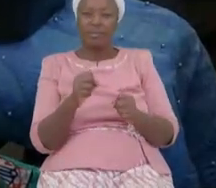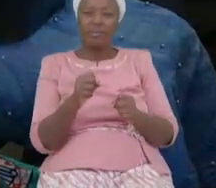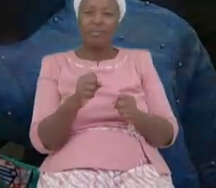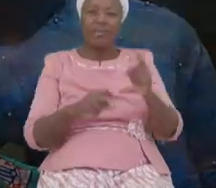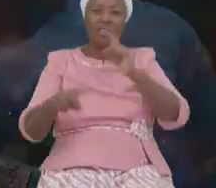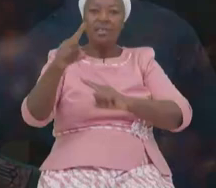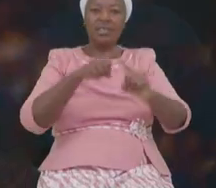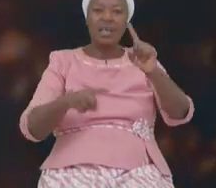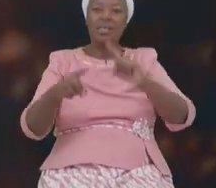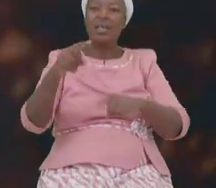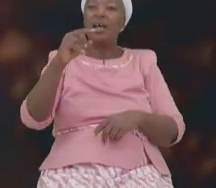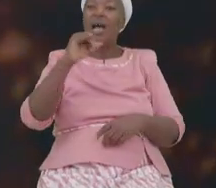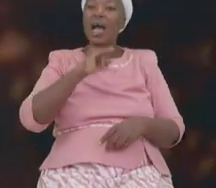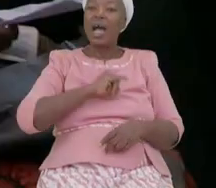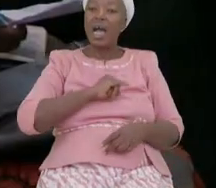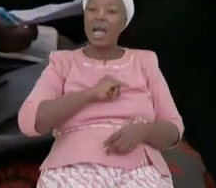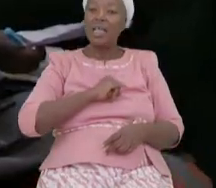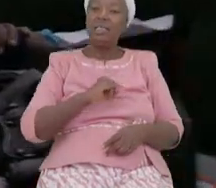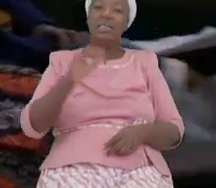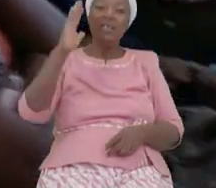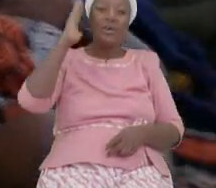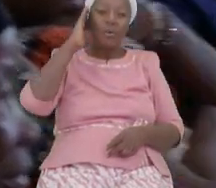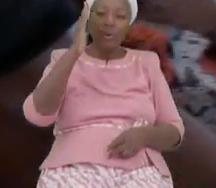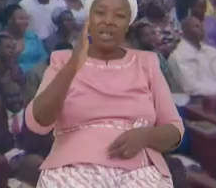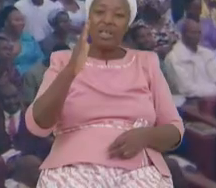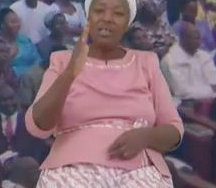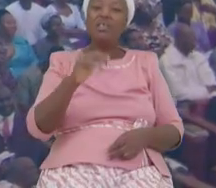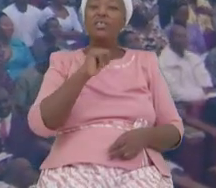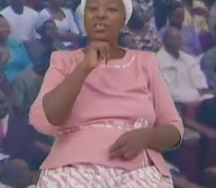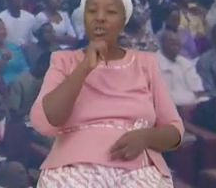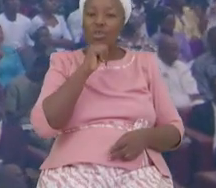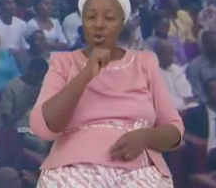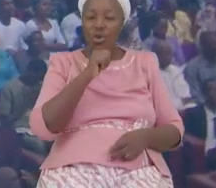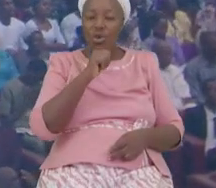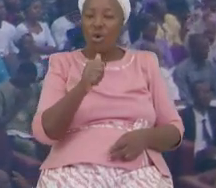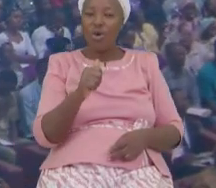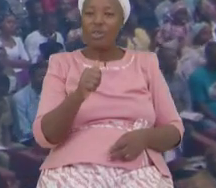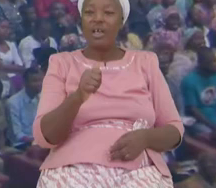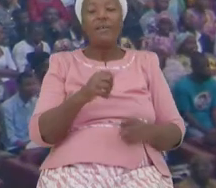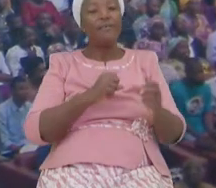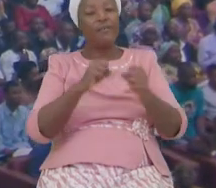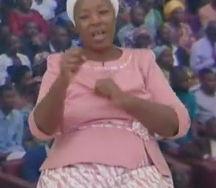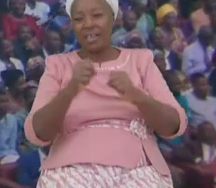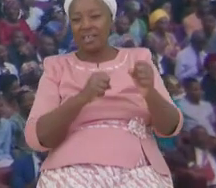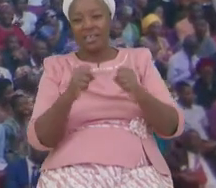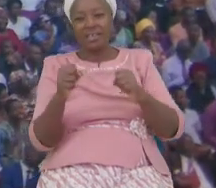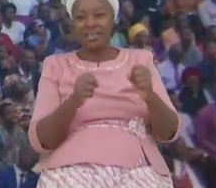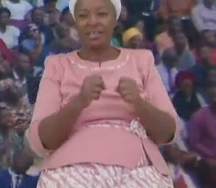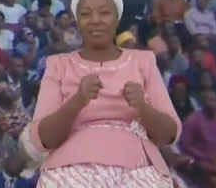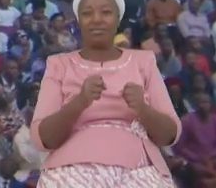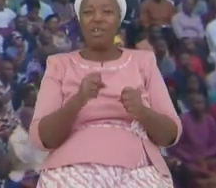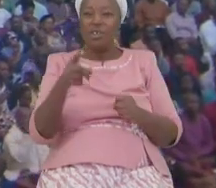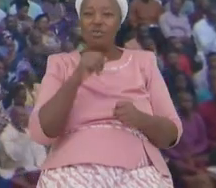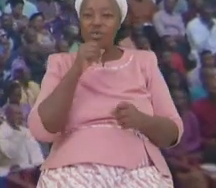Say, I will not fight. You're